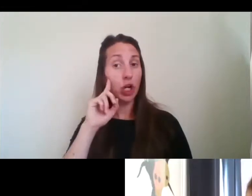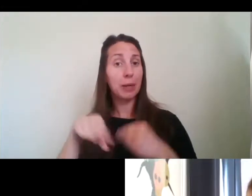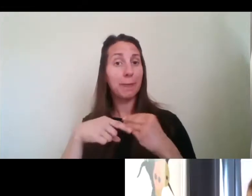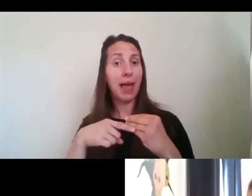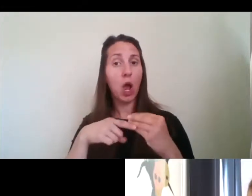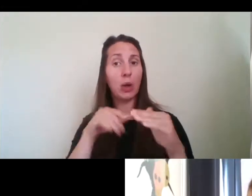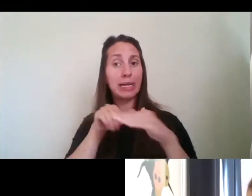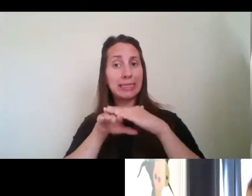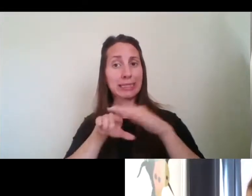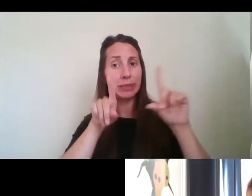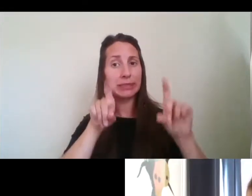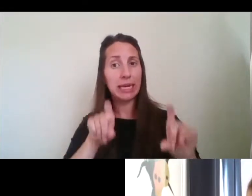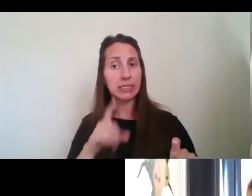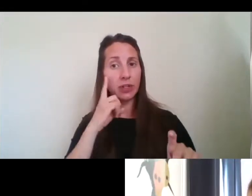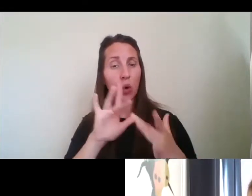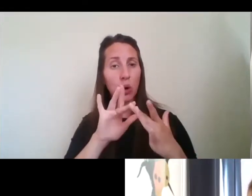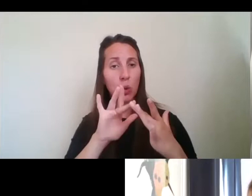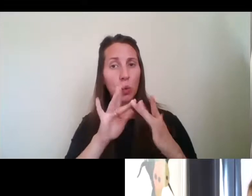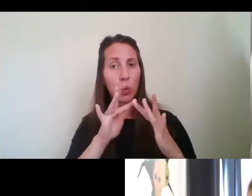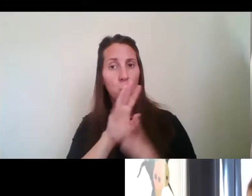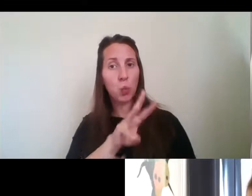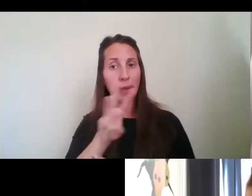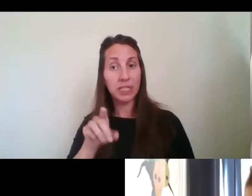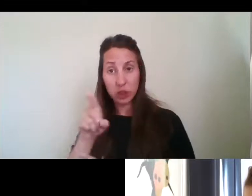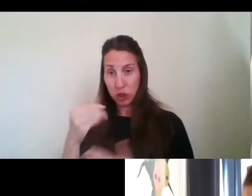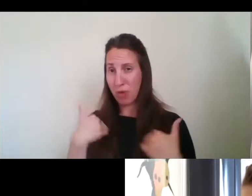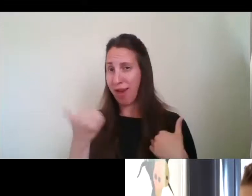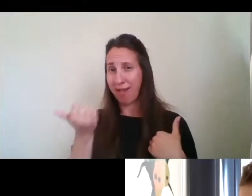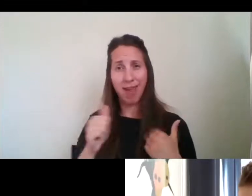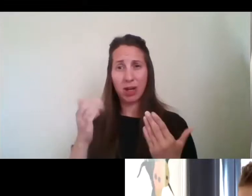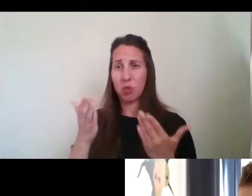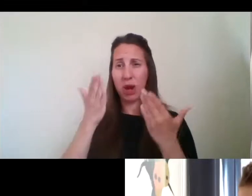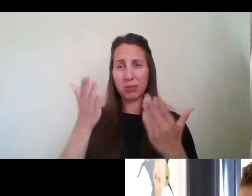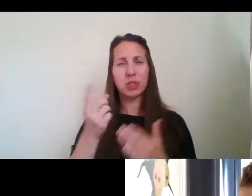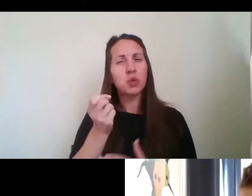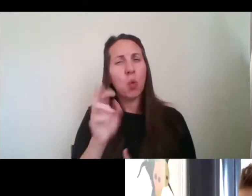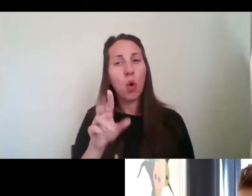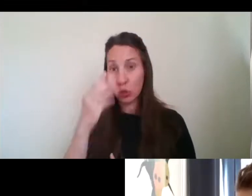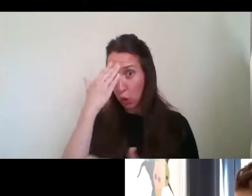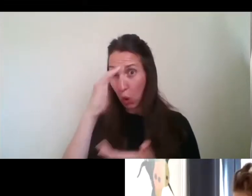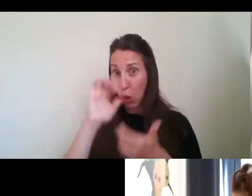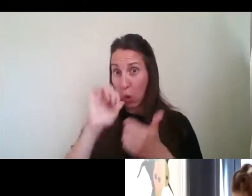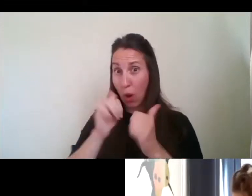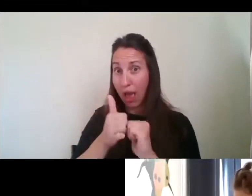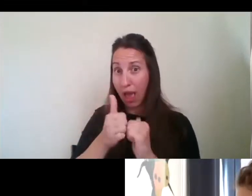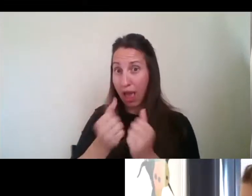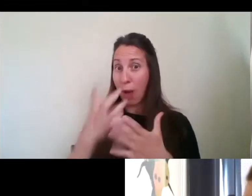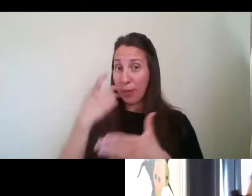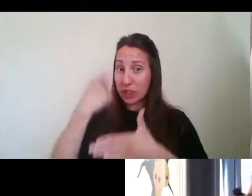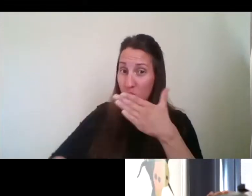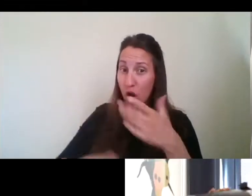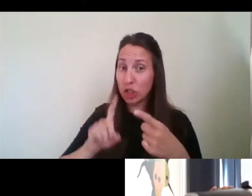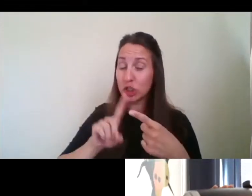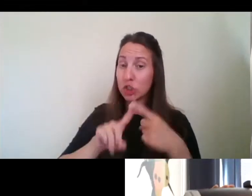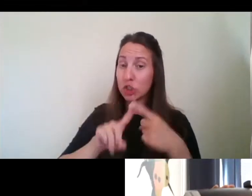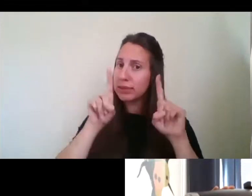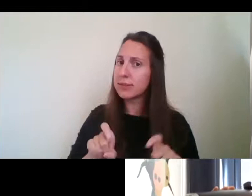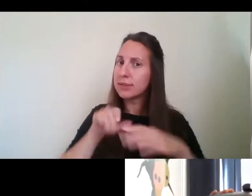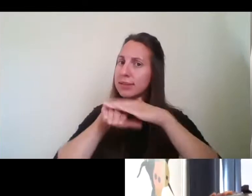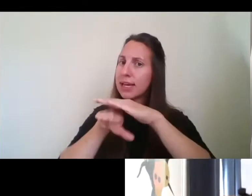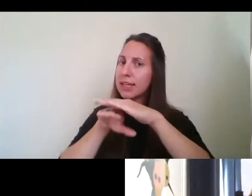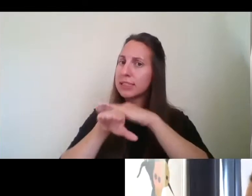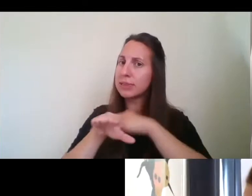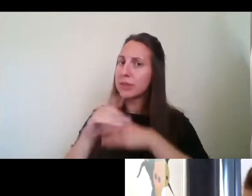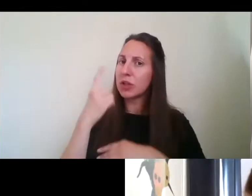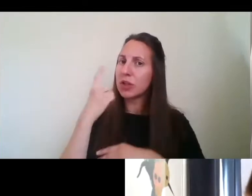have any recommendations, and do you know generally how much it costs to test out the accessibility of websites? So